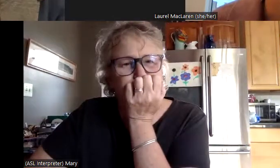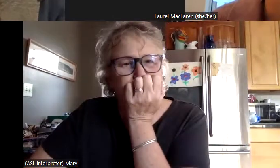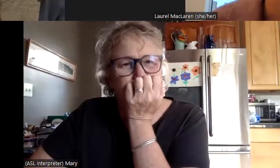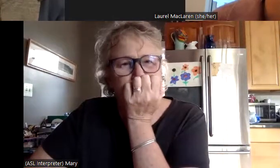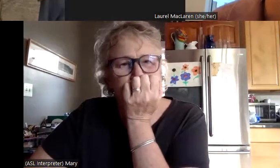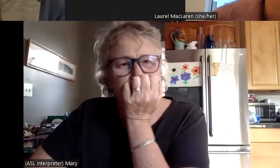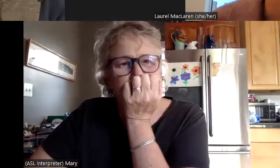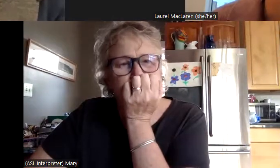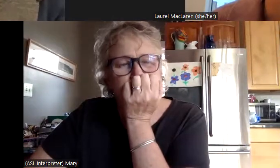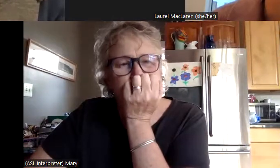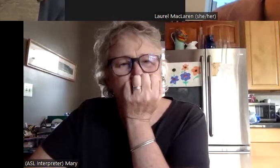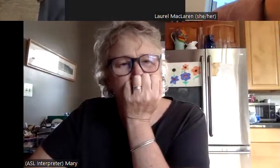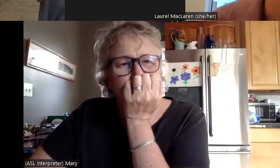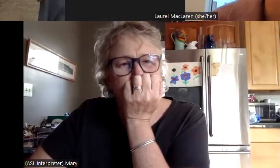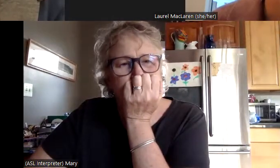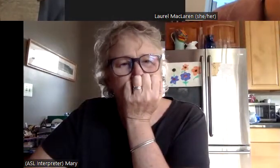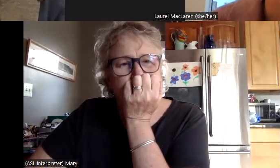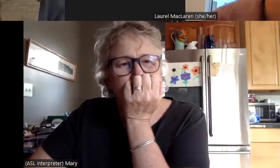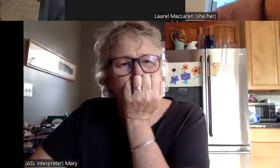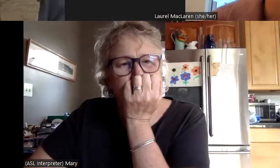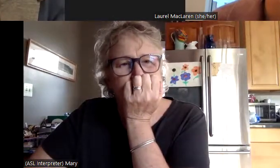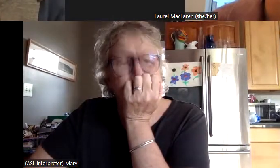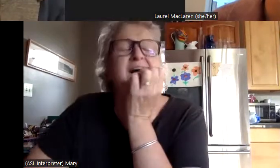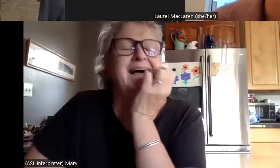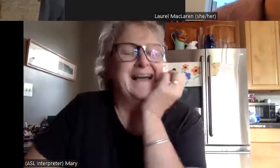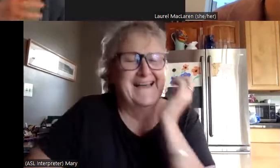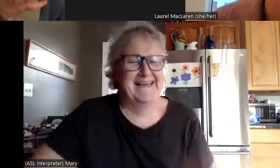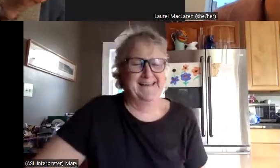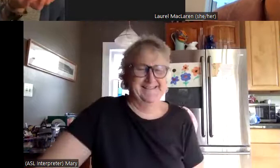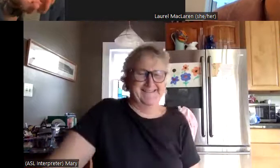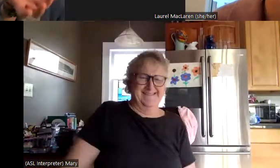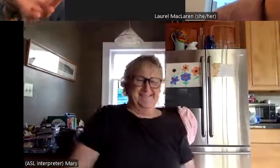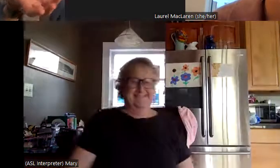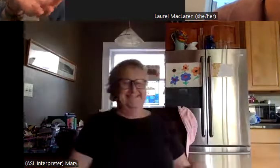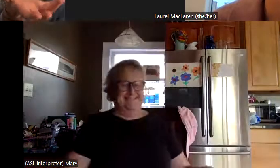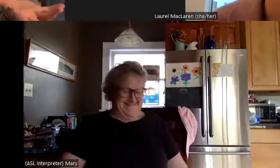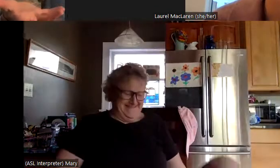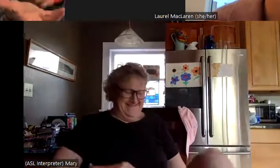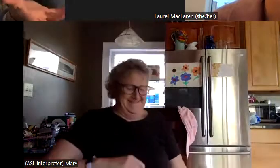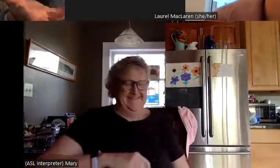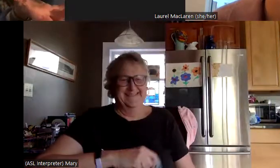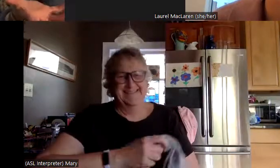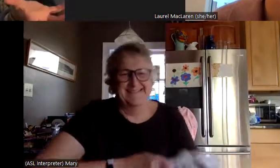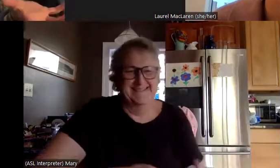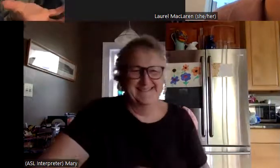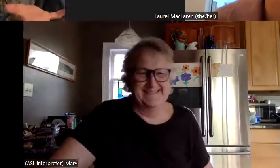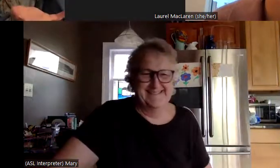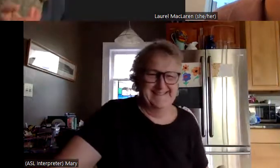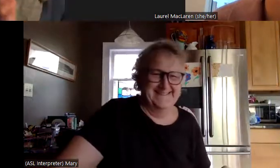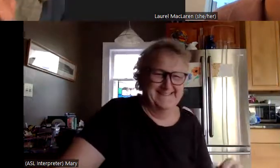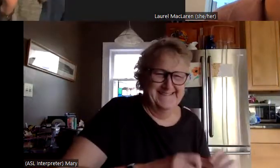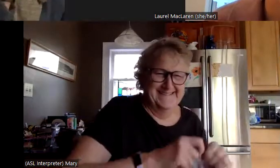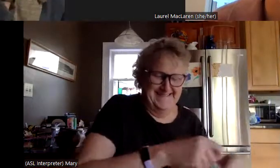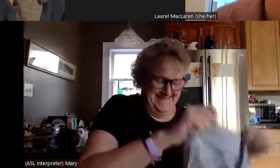those people that would bring their lizards for show and tell to the kids' elementary school. And they're like holding this